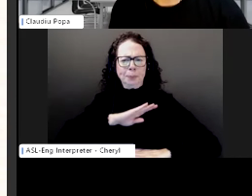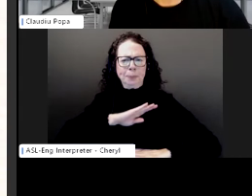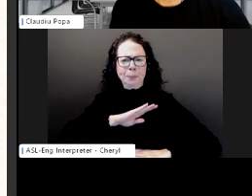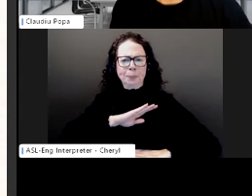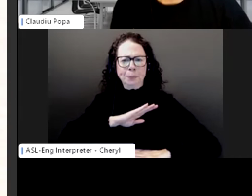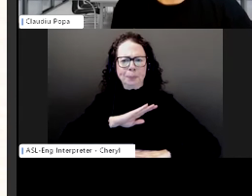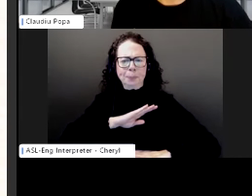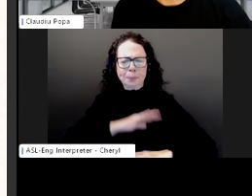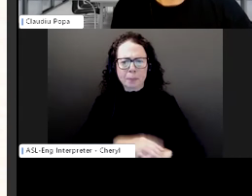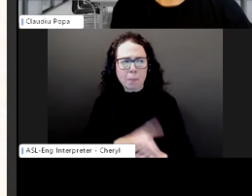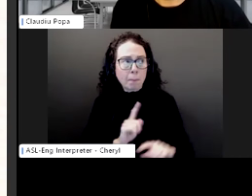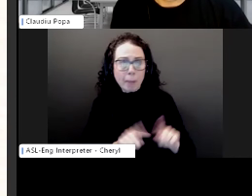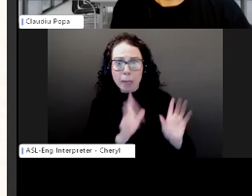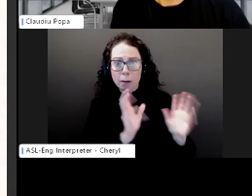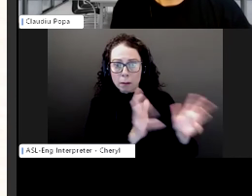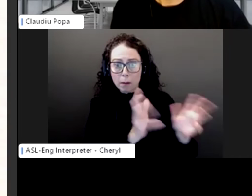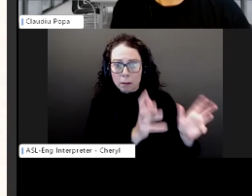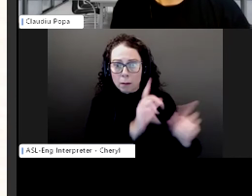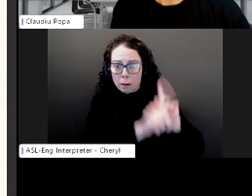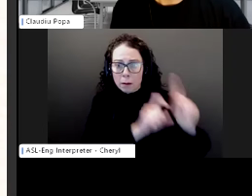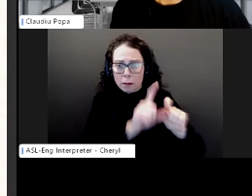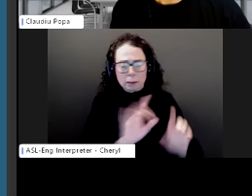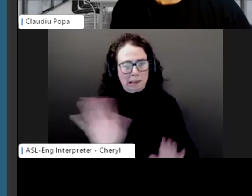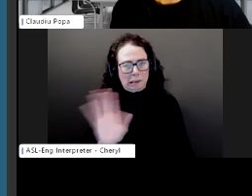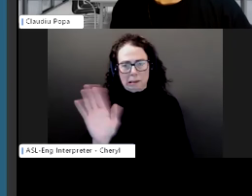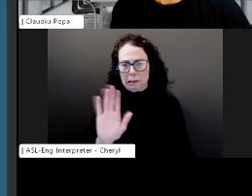to scammers at all anyway.